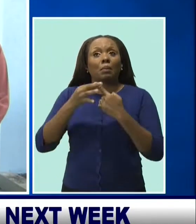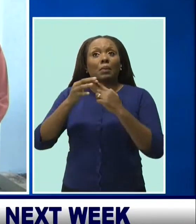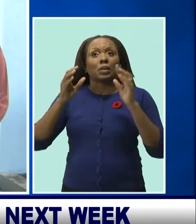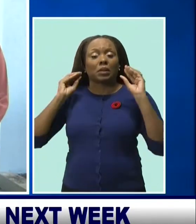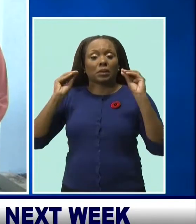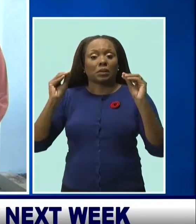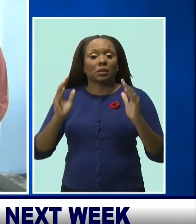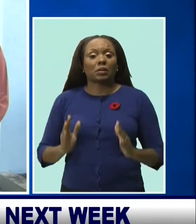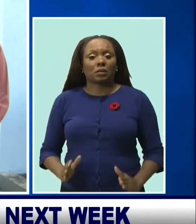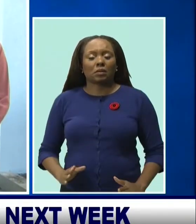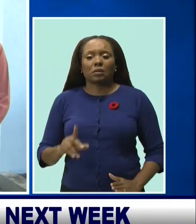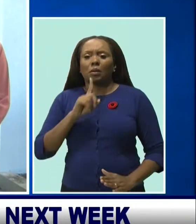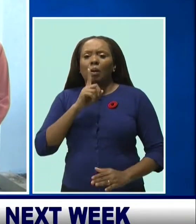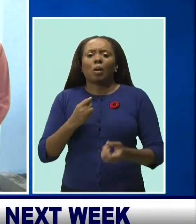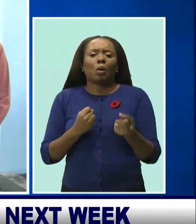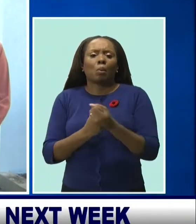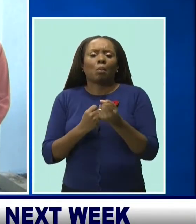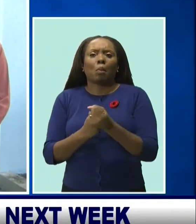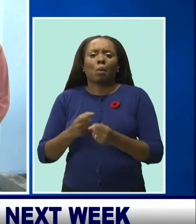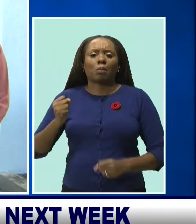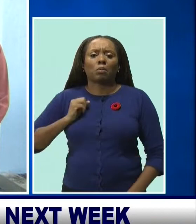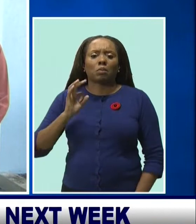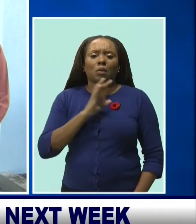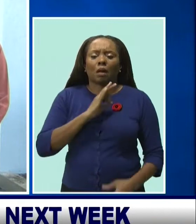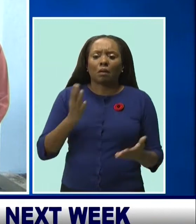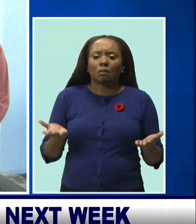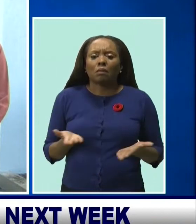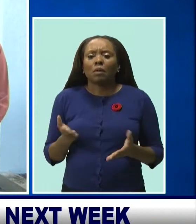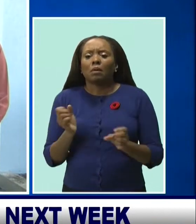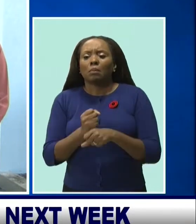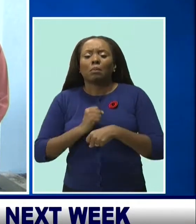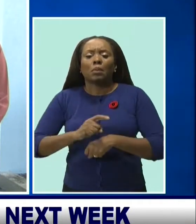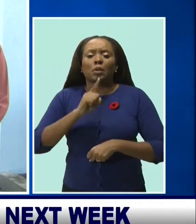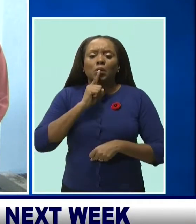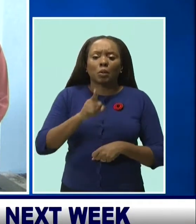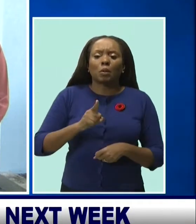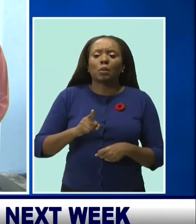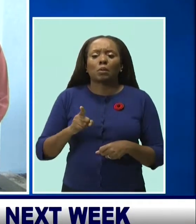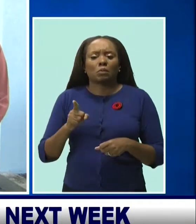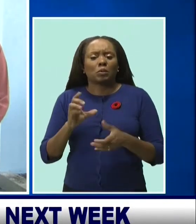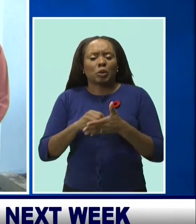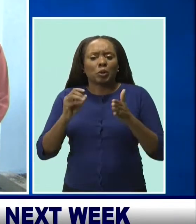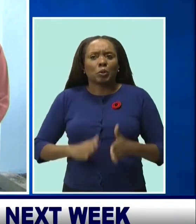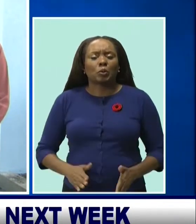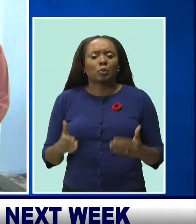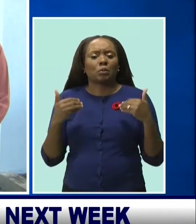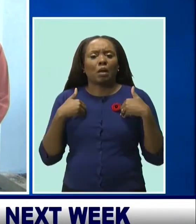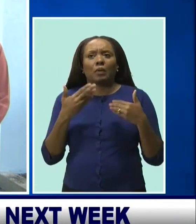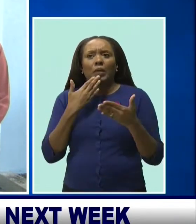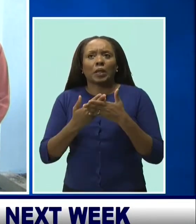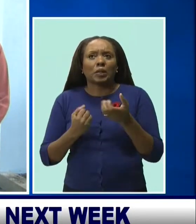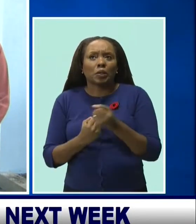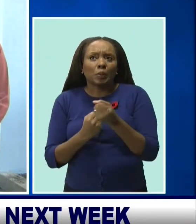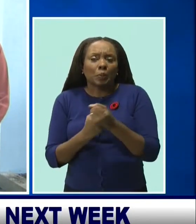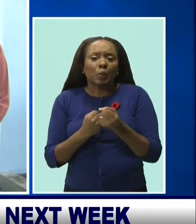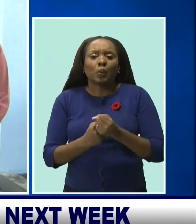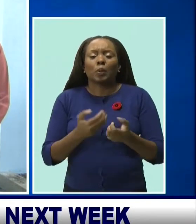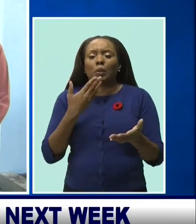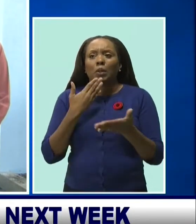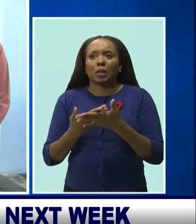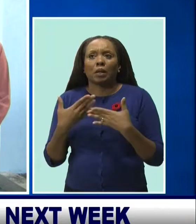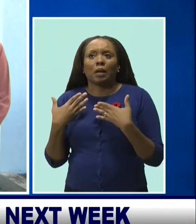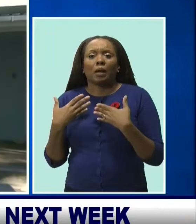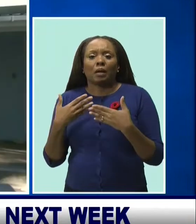also support the staff here to ensure that the students are well catered to as they return to school after